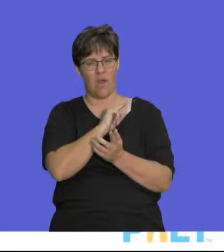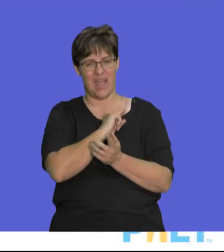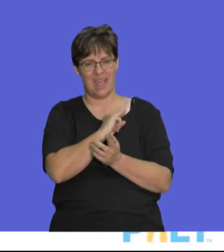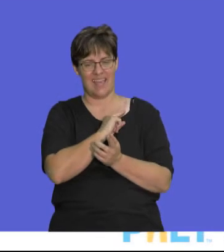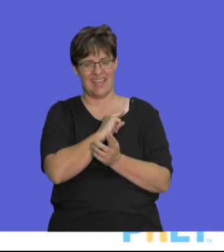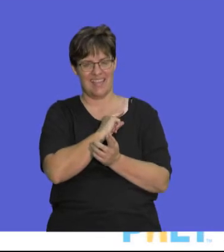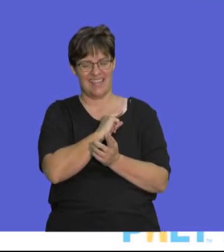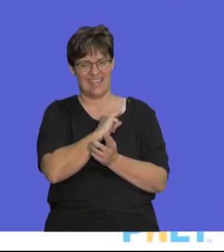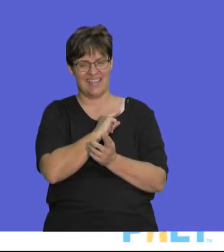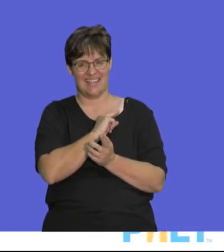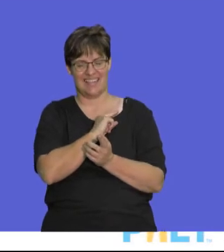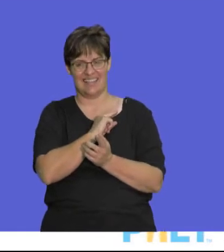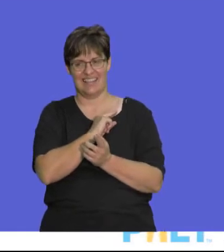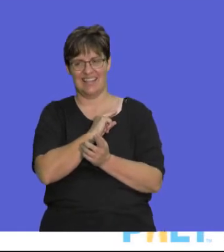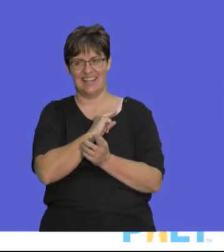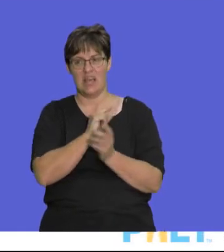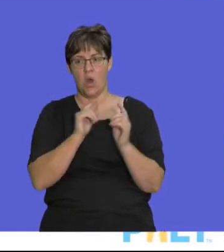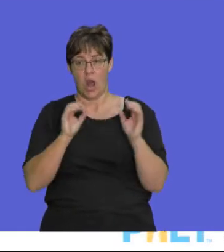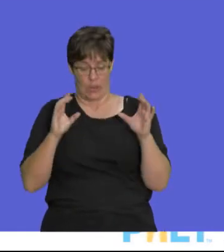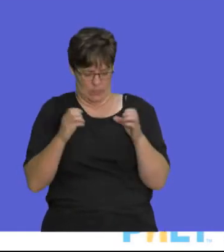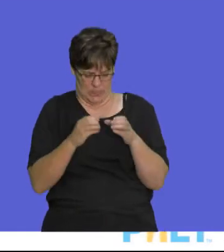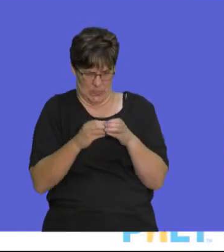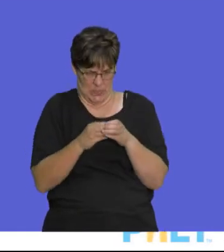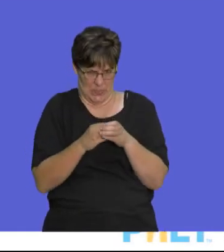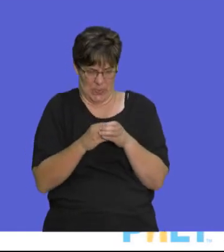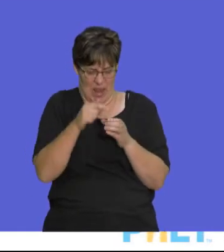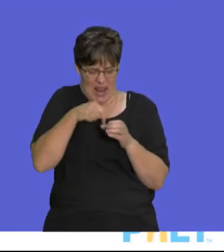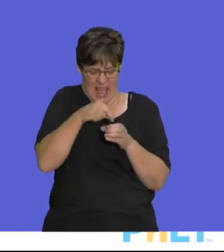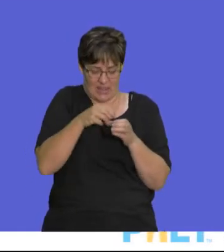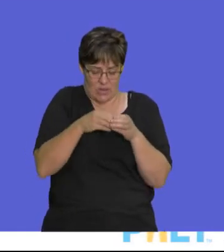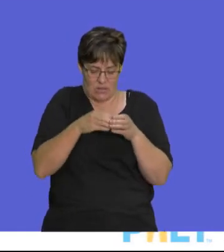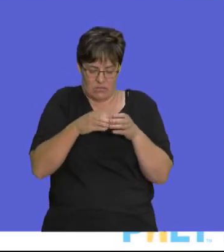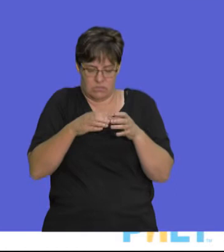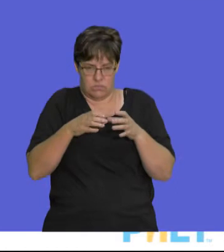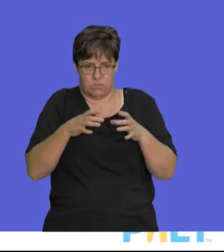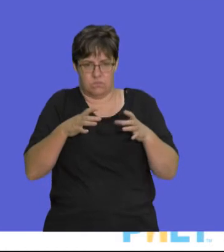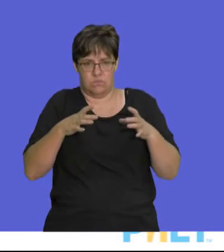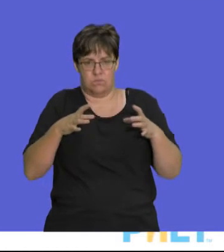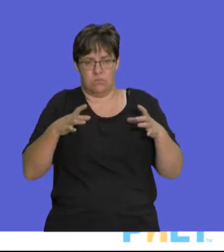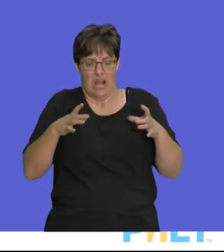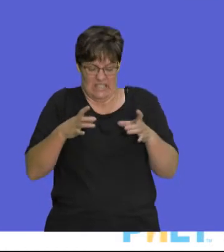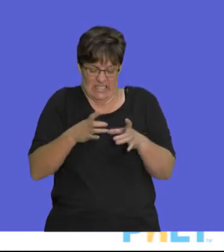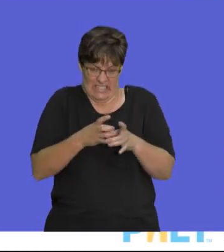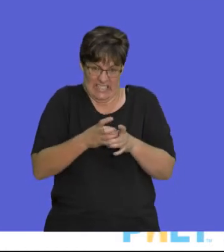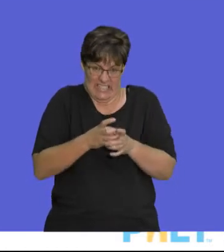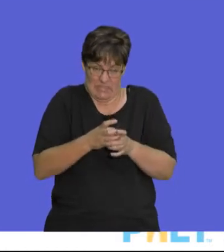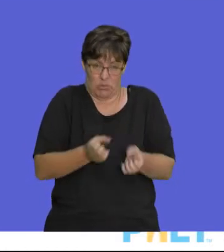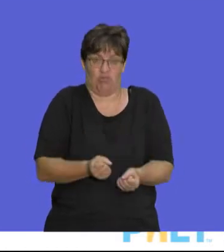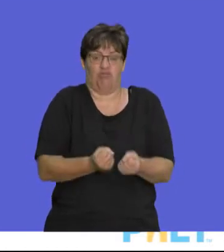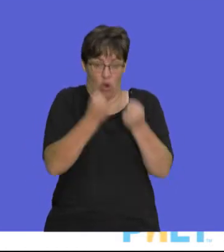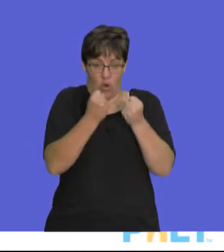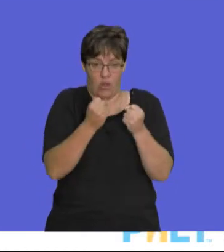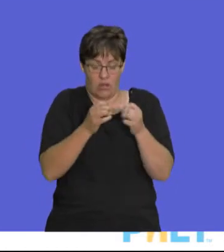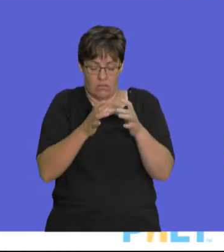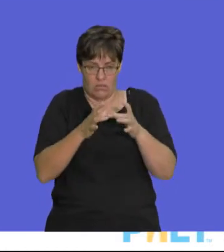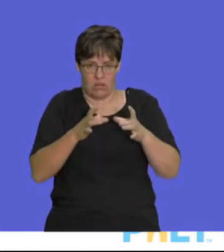weaker. Why? You can check, guys, the density of the field lines is actually greater, closer to the